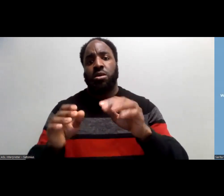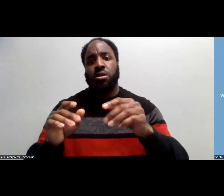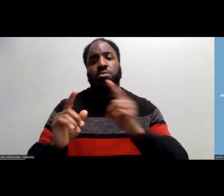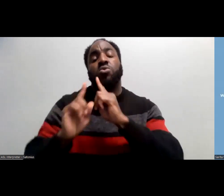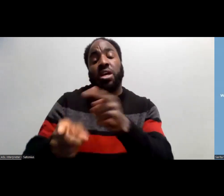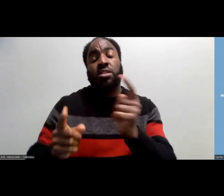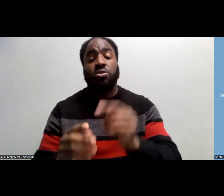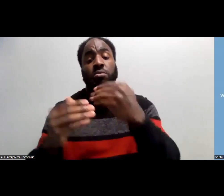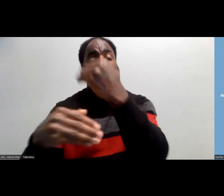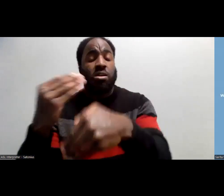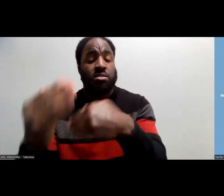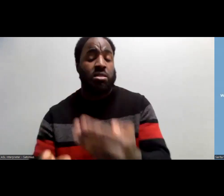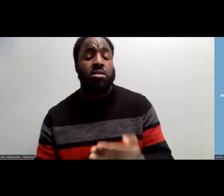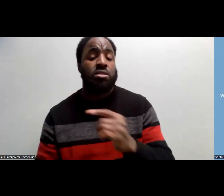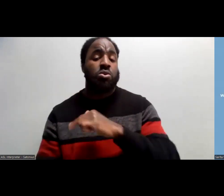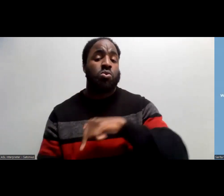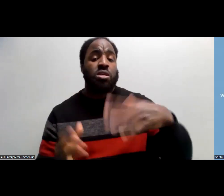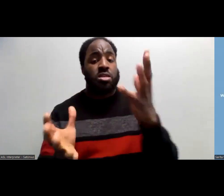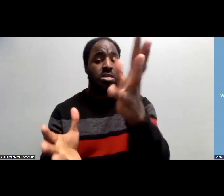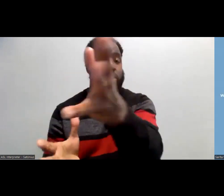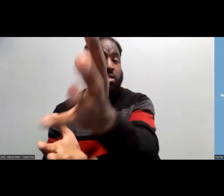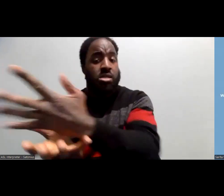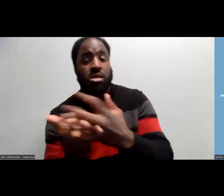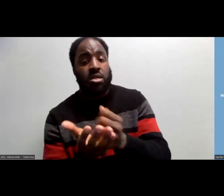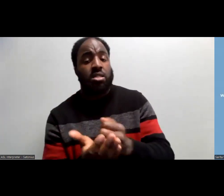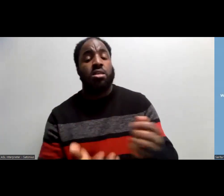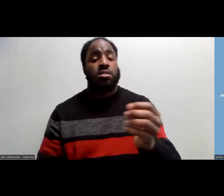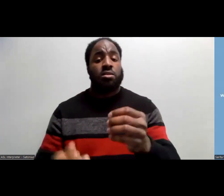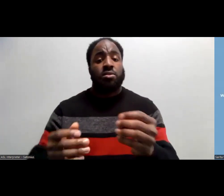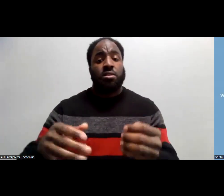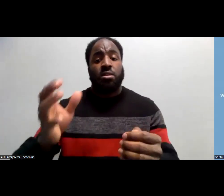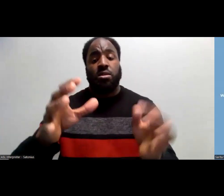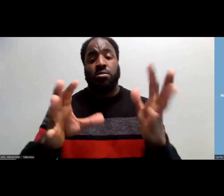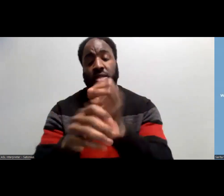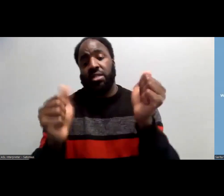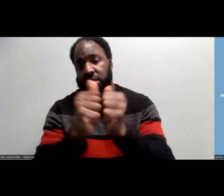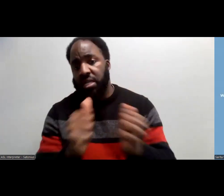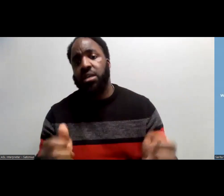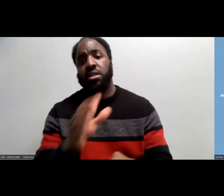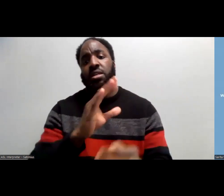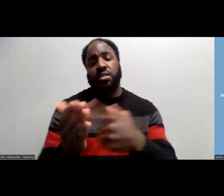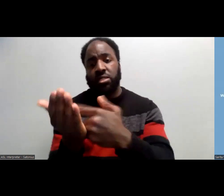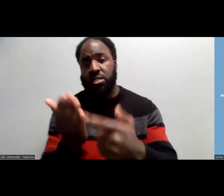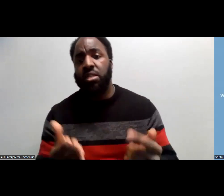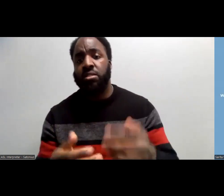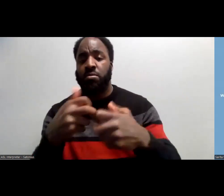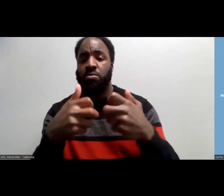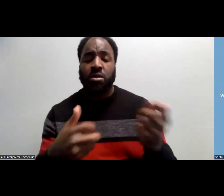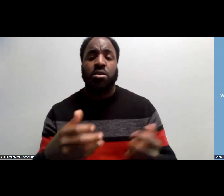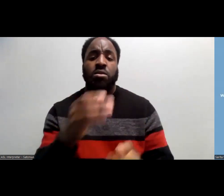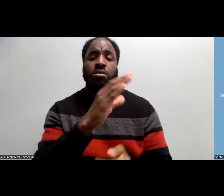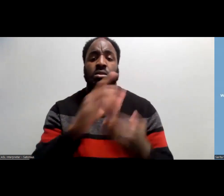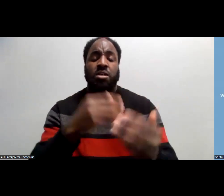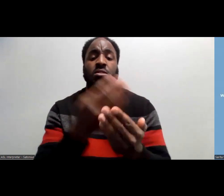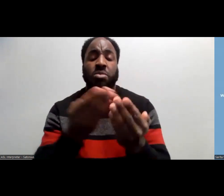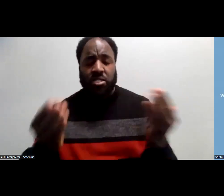our, you know, we collectively got, you know, we got together and had some impressions on the process itself and questions we had about the materials,